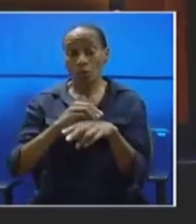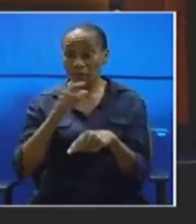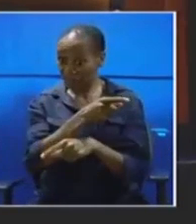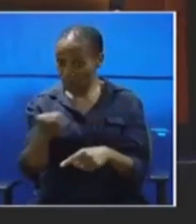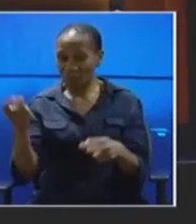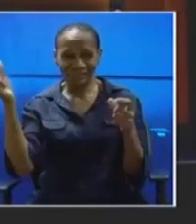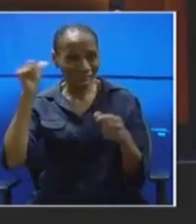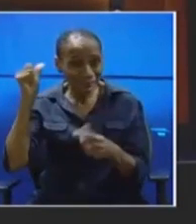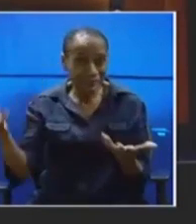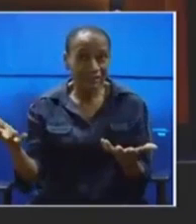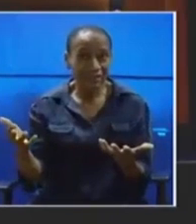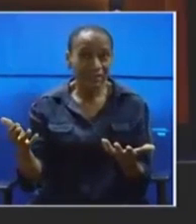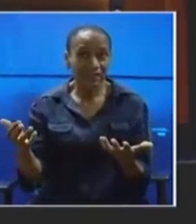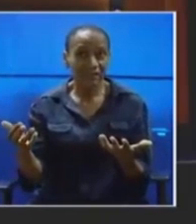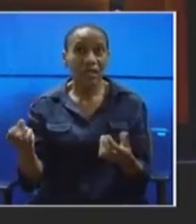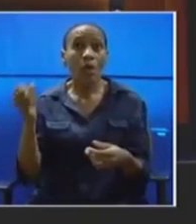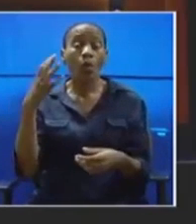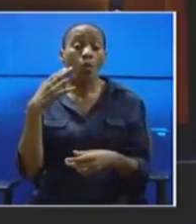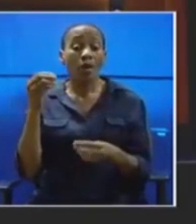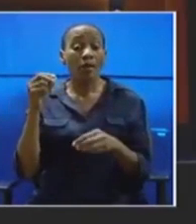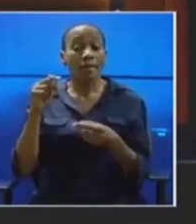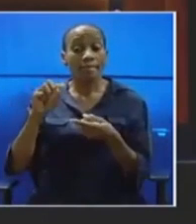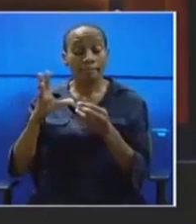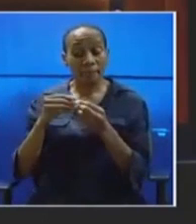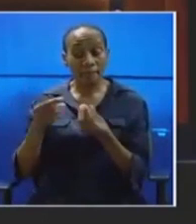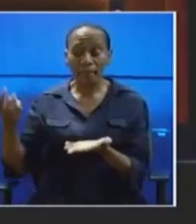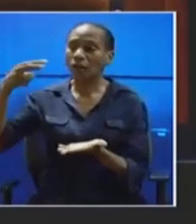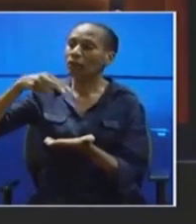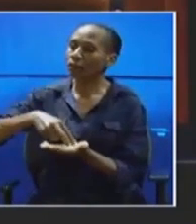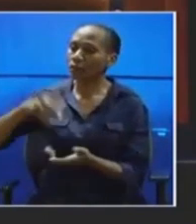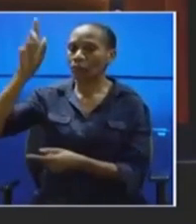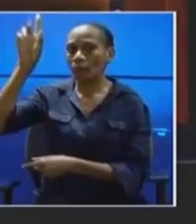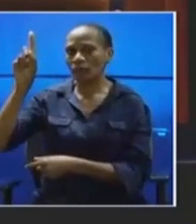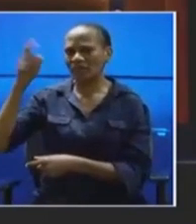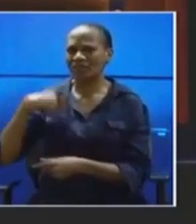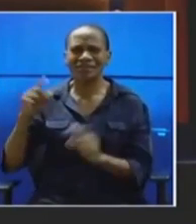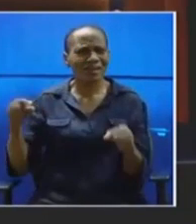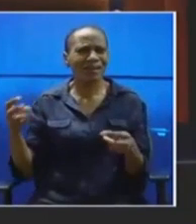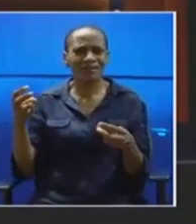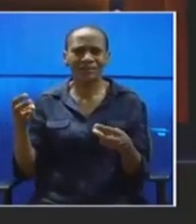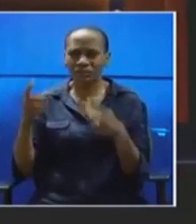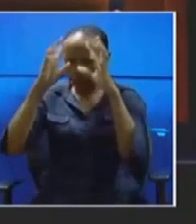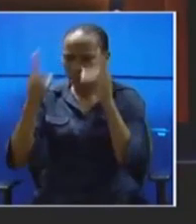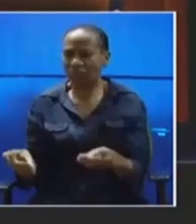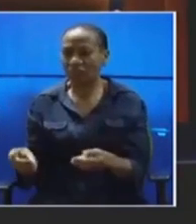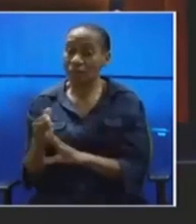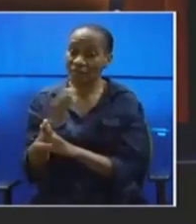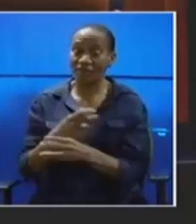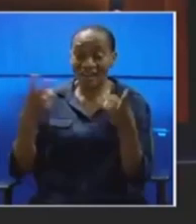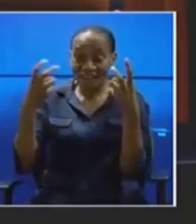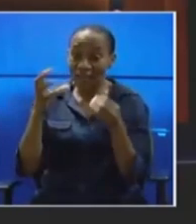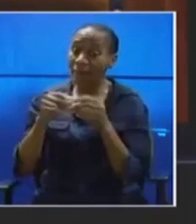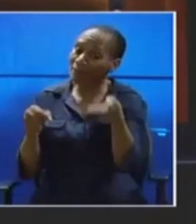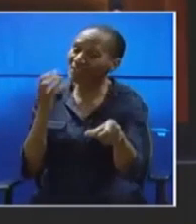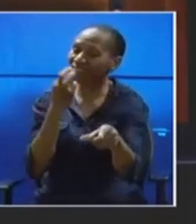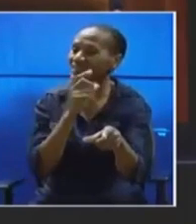the speaker is that by the time a member rises on a point of order, I would not be able also to make a ruling because I would not have heard what the member